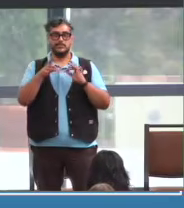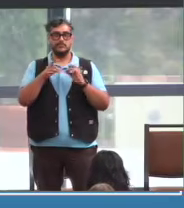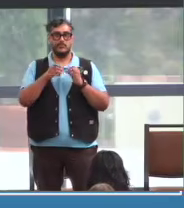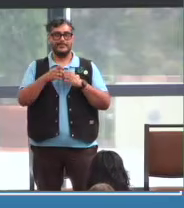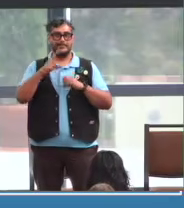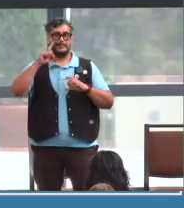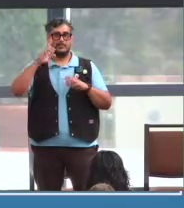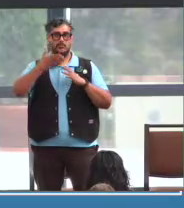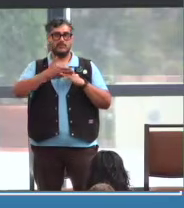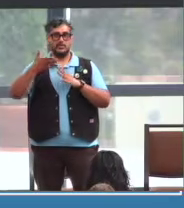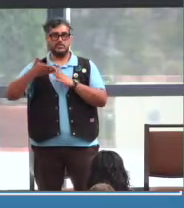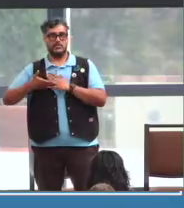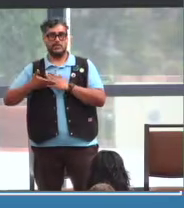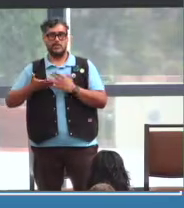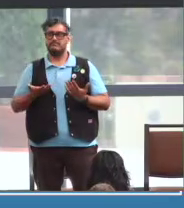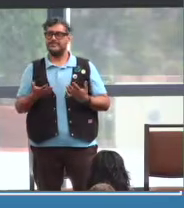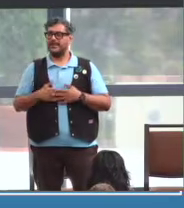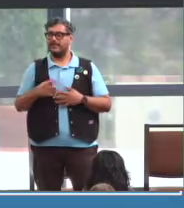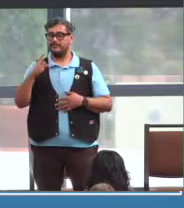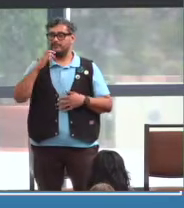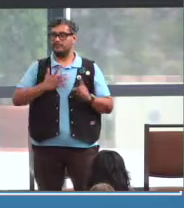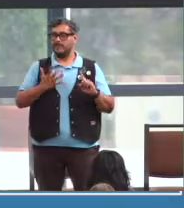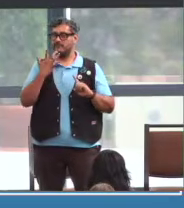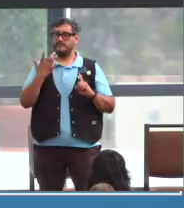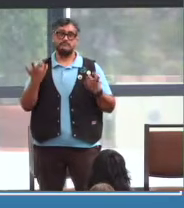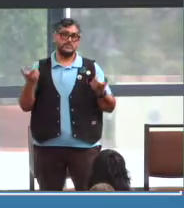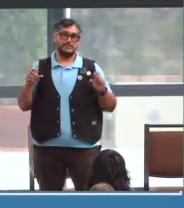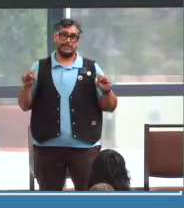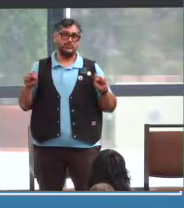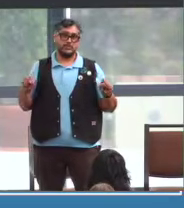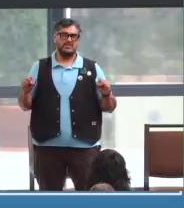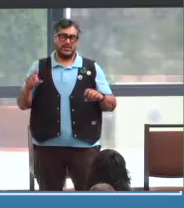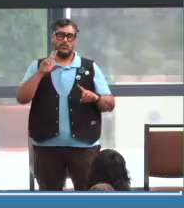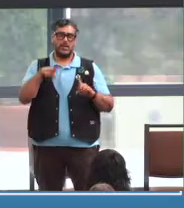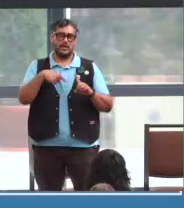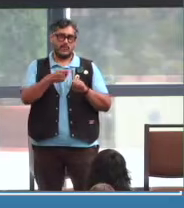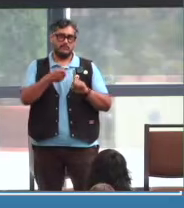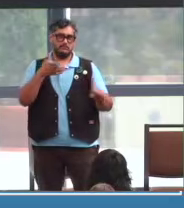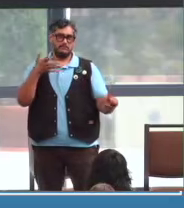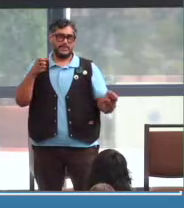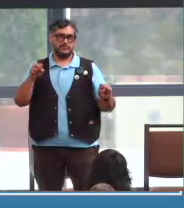psychoeducational interventions. And then probably one of my favorites is exercise. We're going to speak about exercise a little bit more.